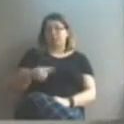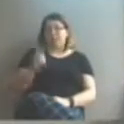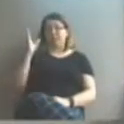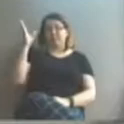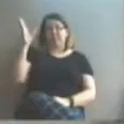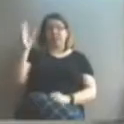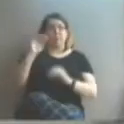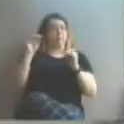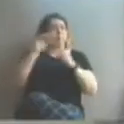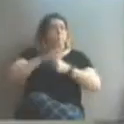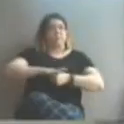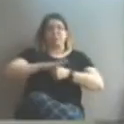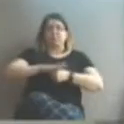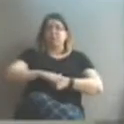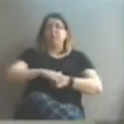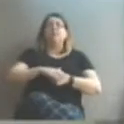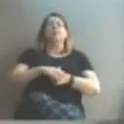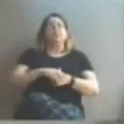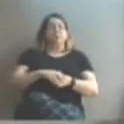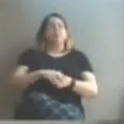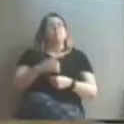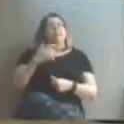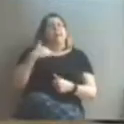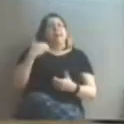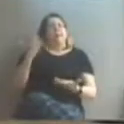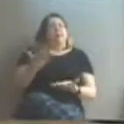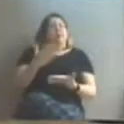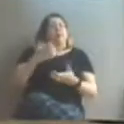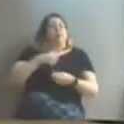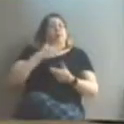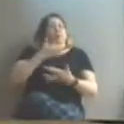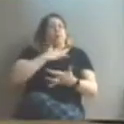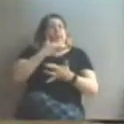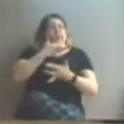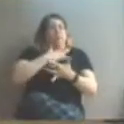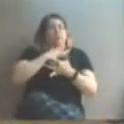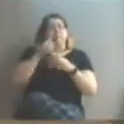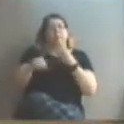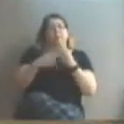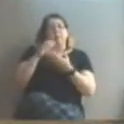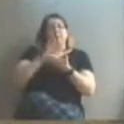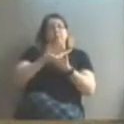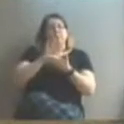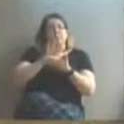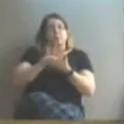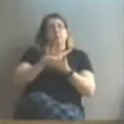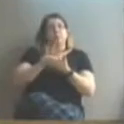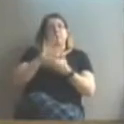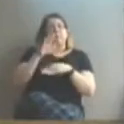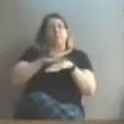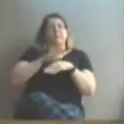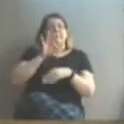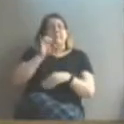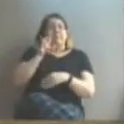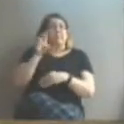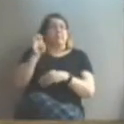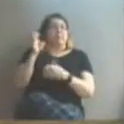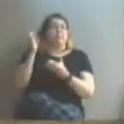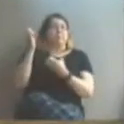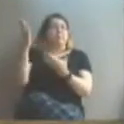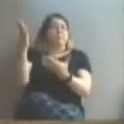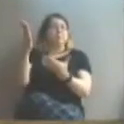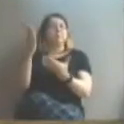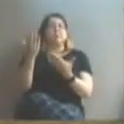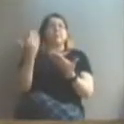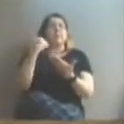here. Here to express my strong concerns about moving forward with the School on Fire proposal that's before you tonight. Once again, as with